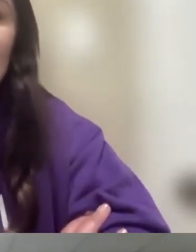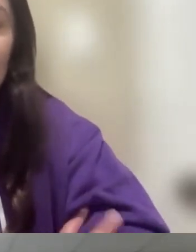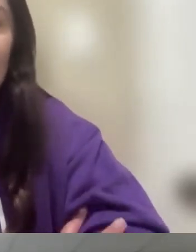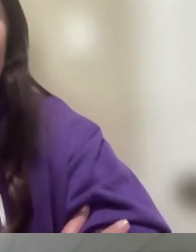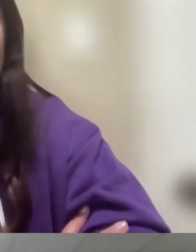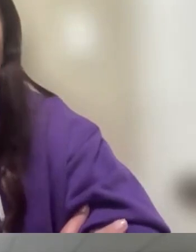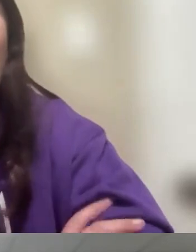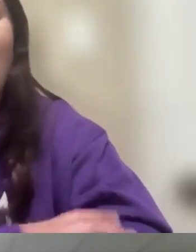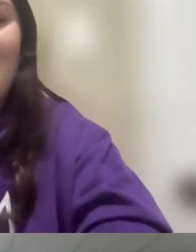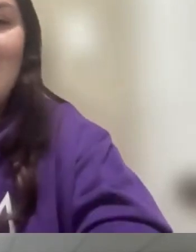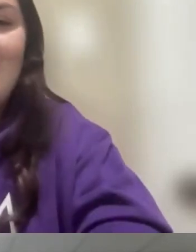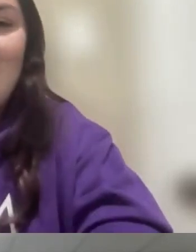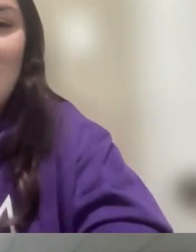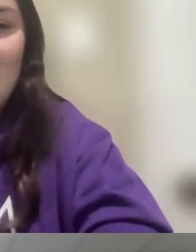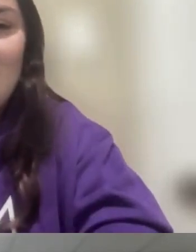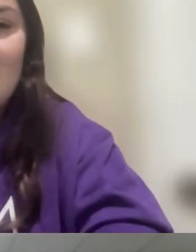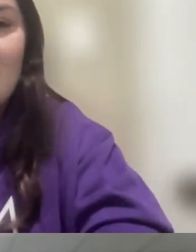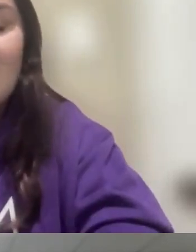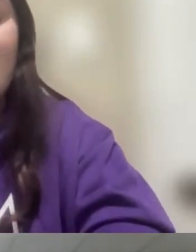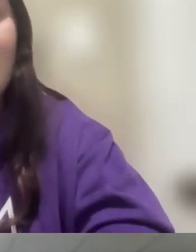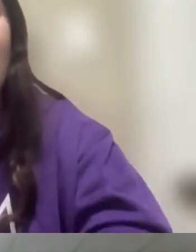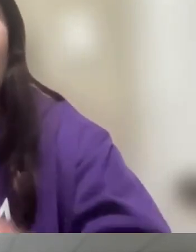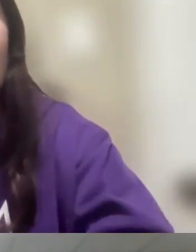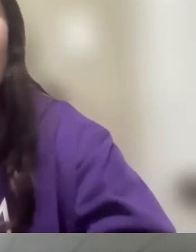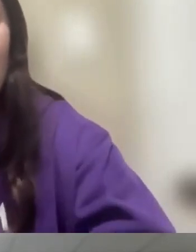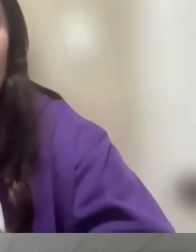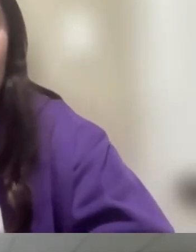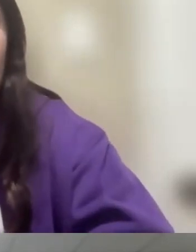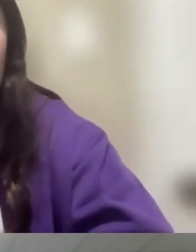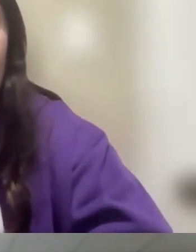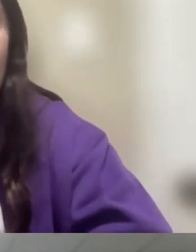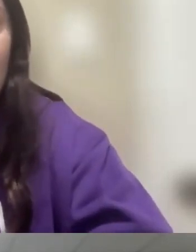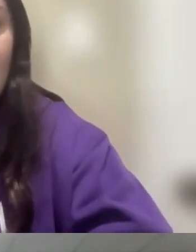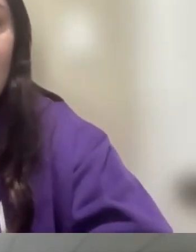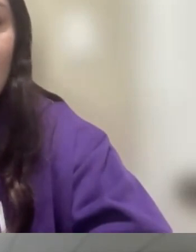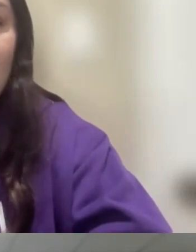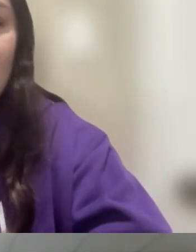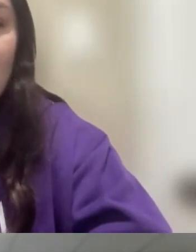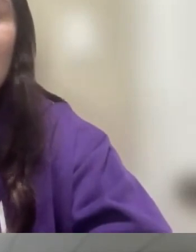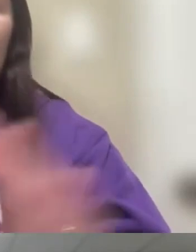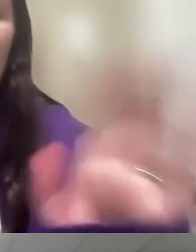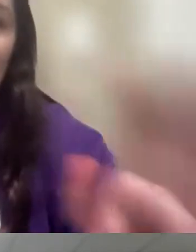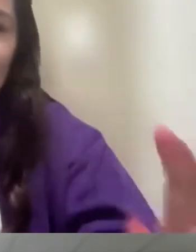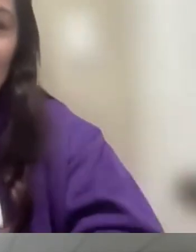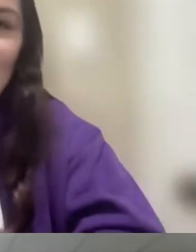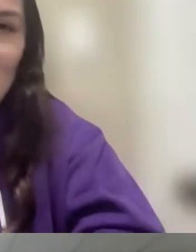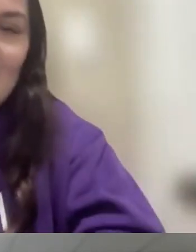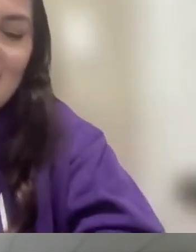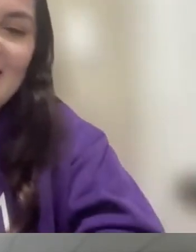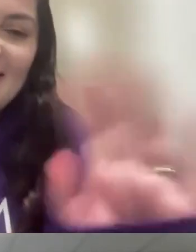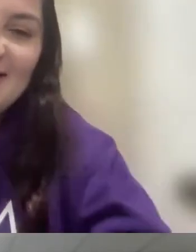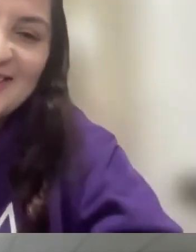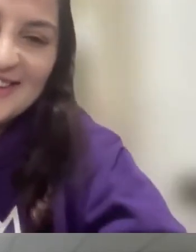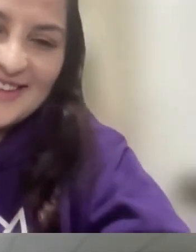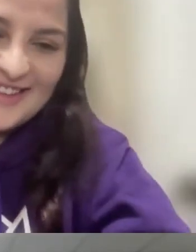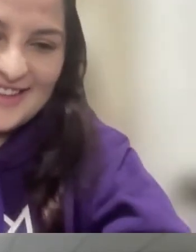Thank you. So thanks, Todd. And thanks again, Jezebel, for joining. And we hope you'll just stay for the rest of the panel. Yeah, And I there's will.